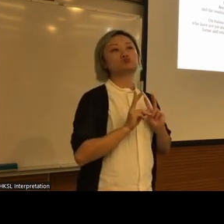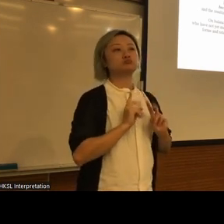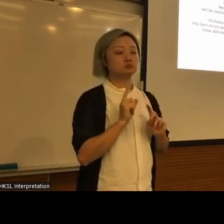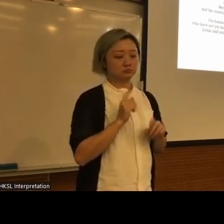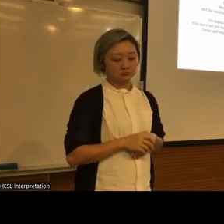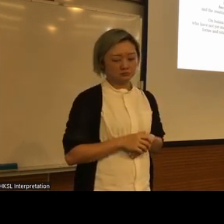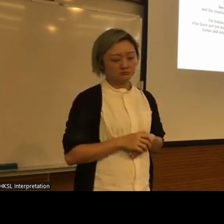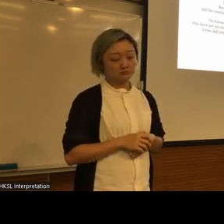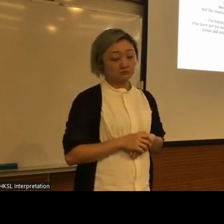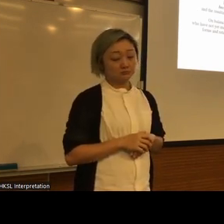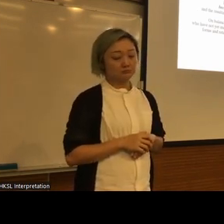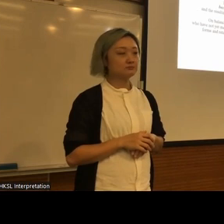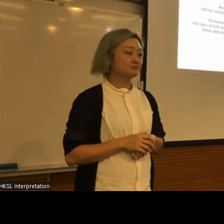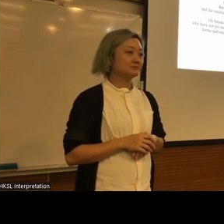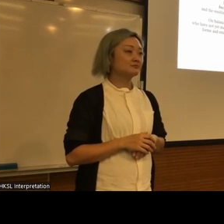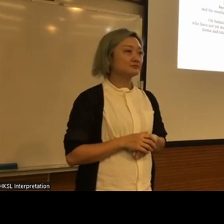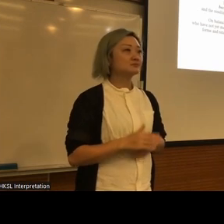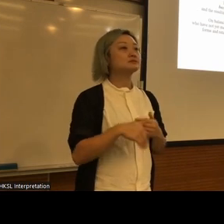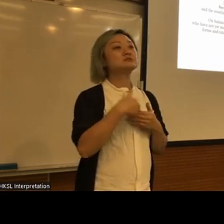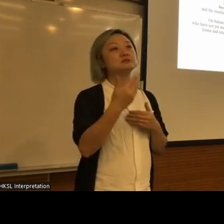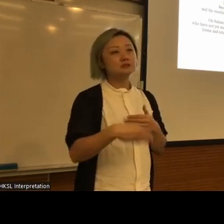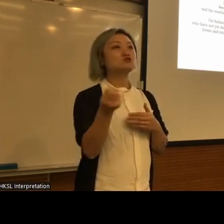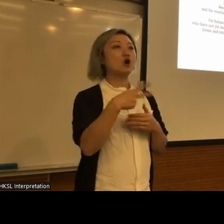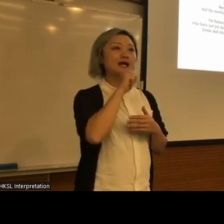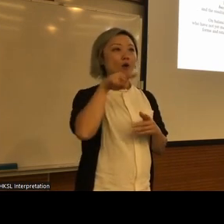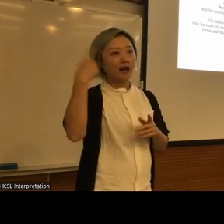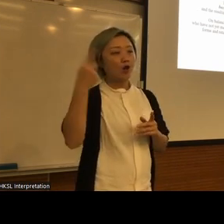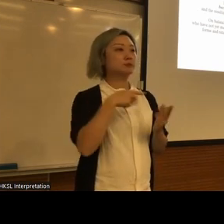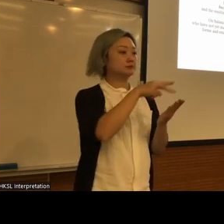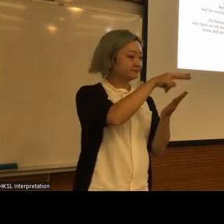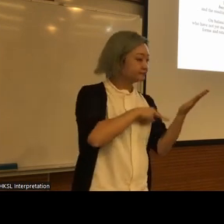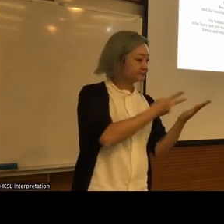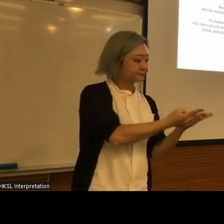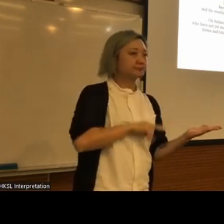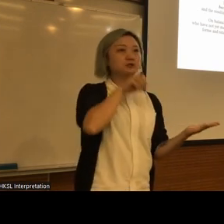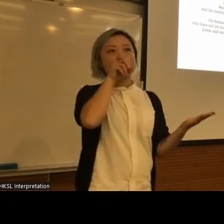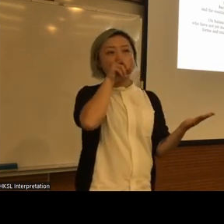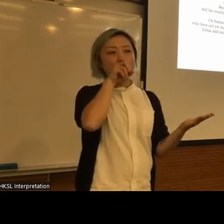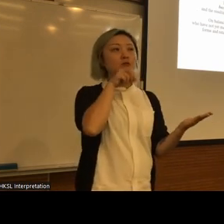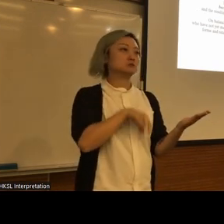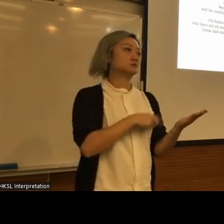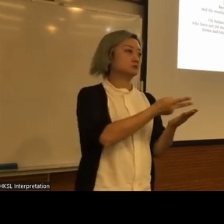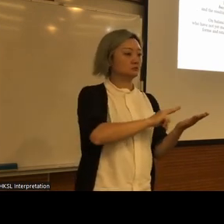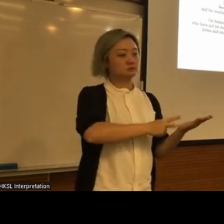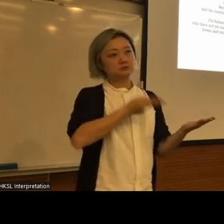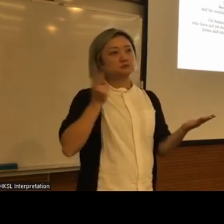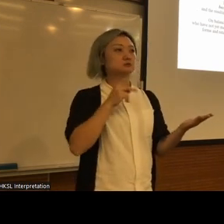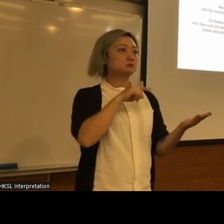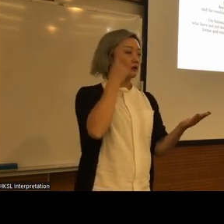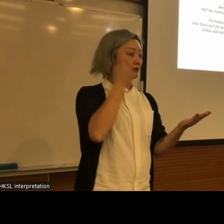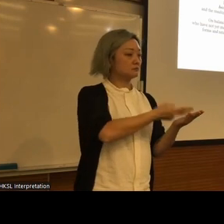which many Chinese colleagues call sight interpreting. I don't like to call it sight